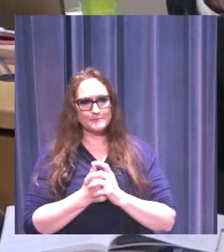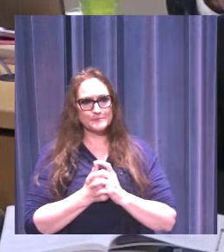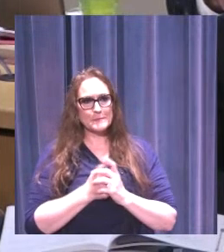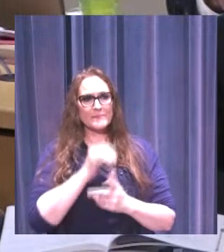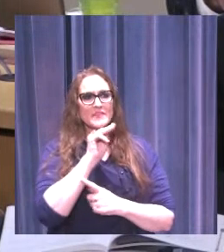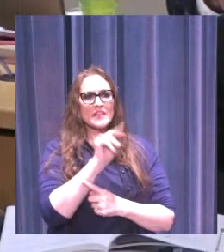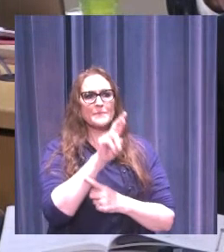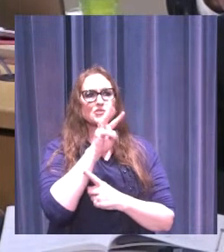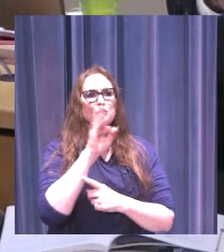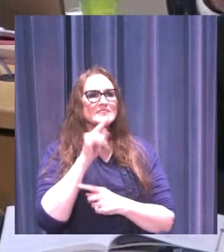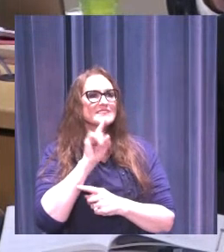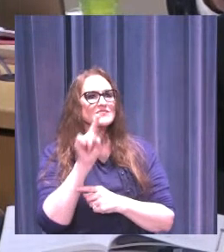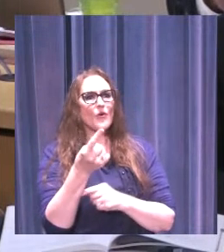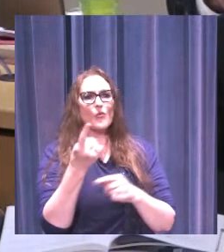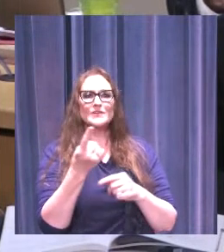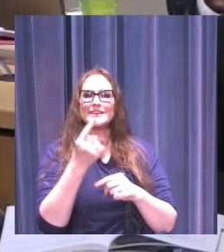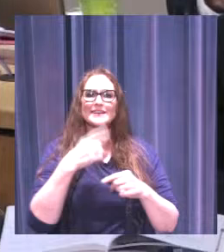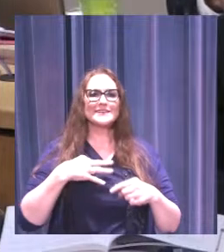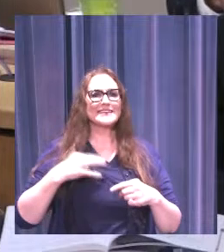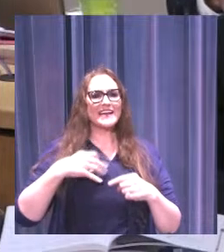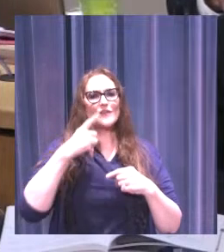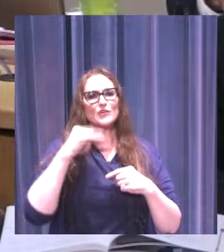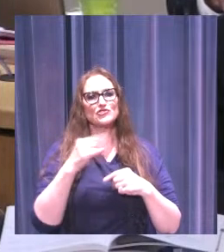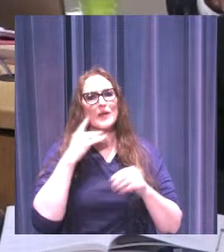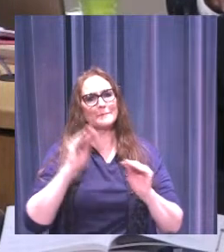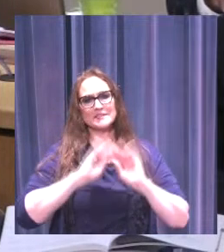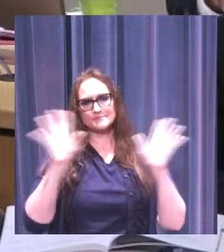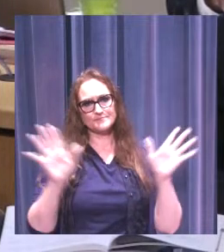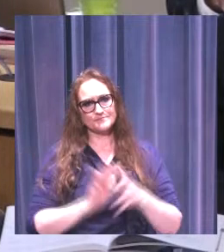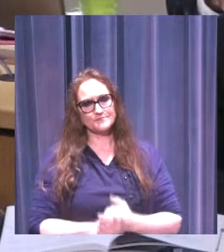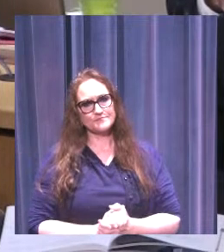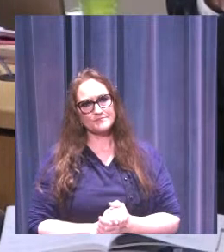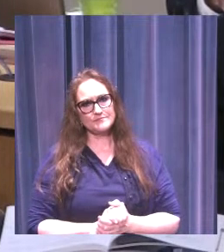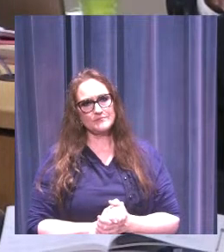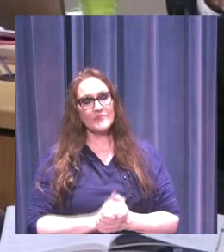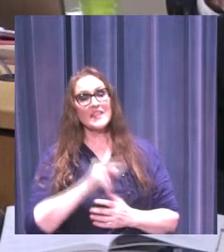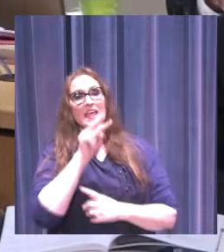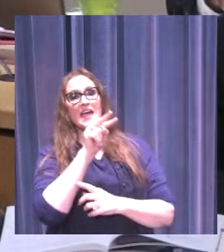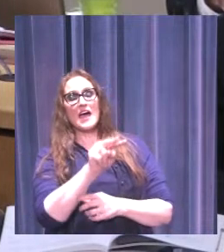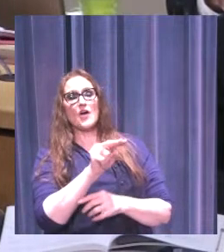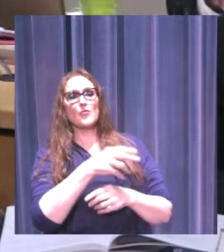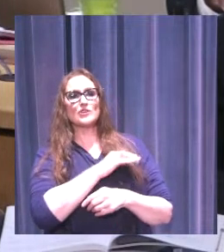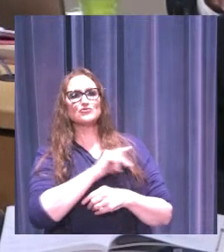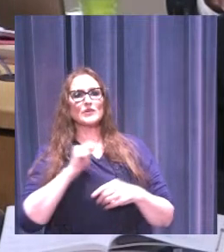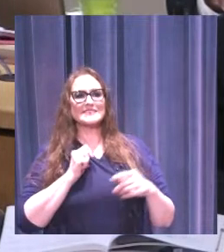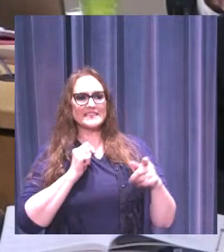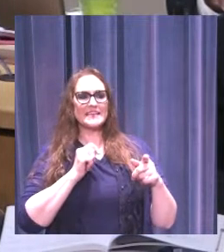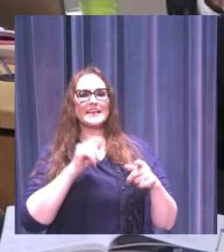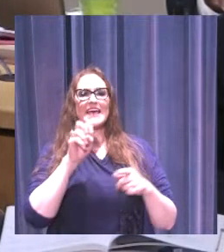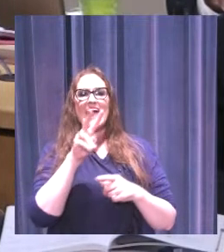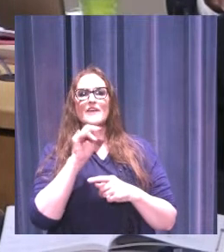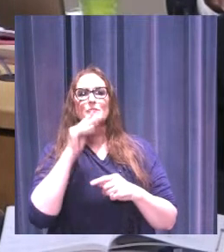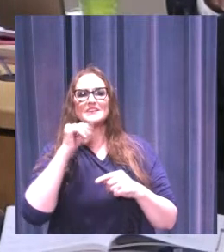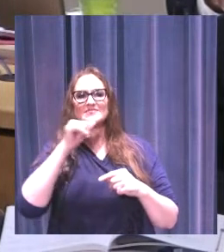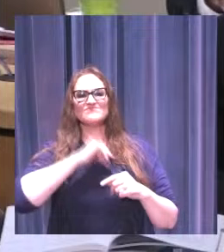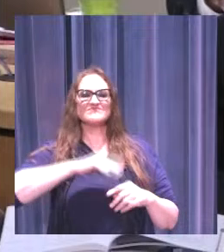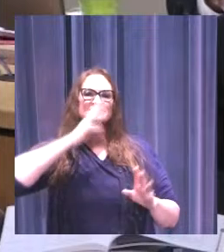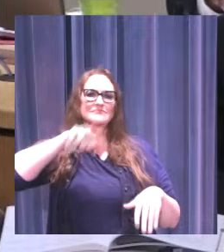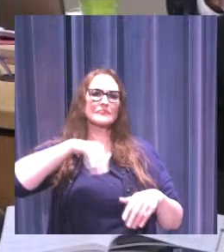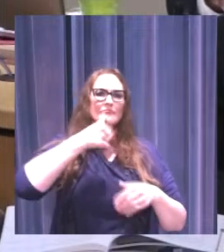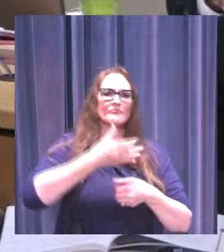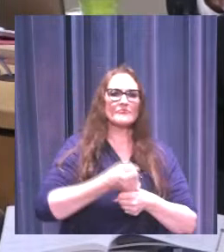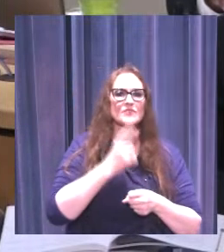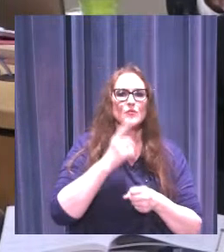Wilson was clearly the only candidate for the job. I watched Trustee Everman's disrespectful interactions with Dr.